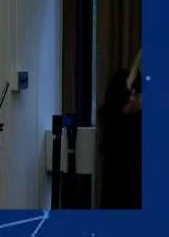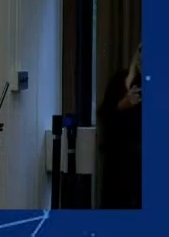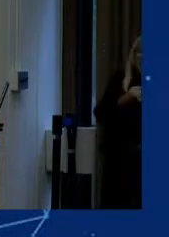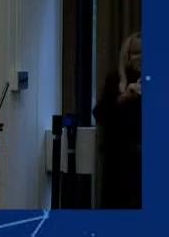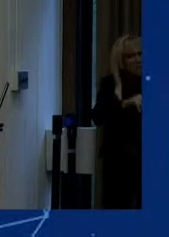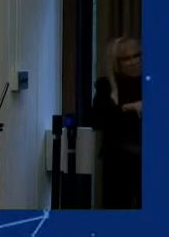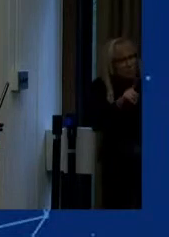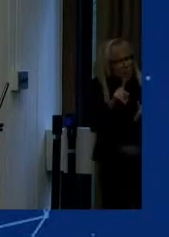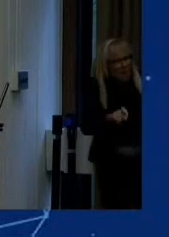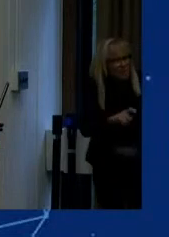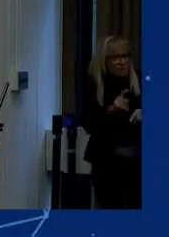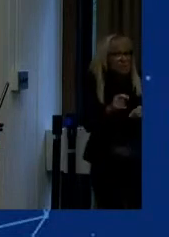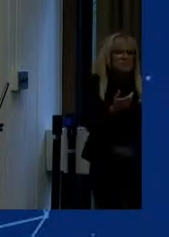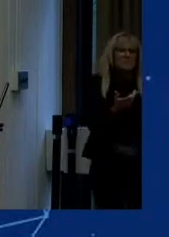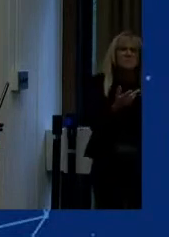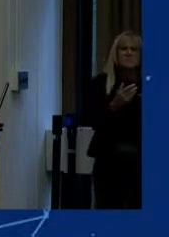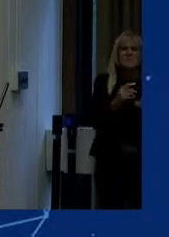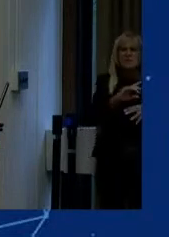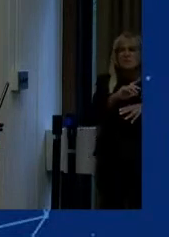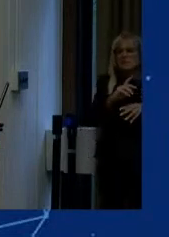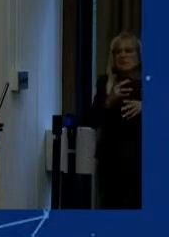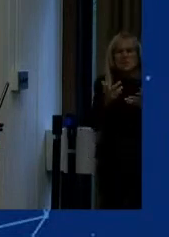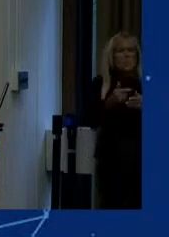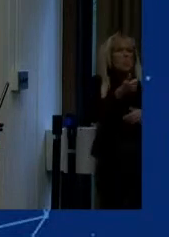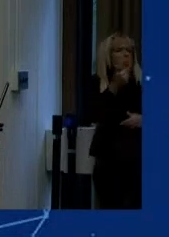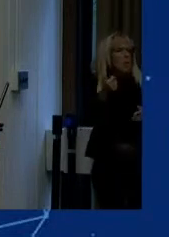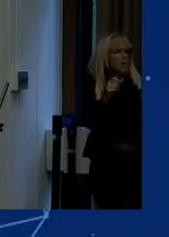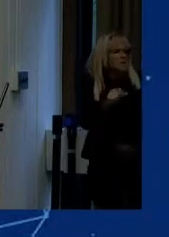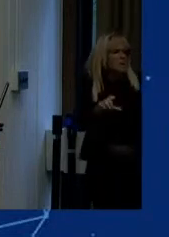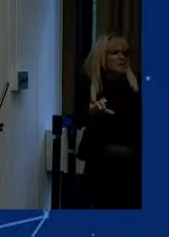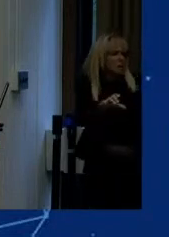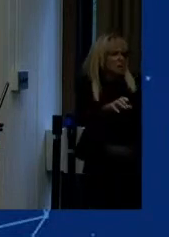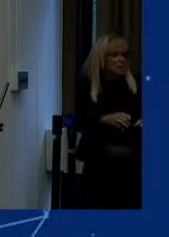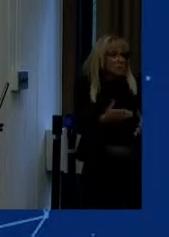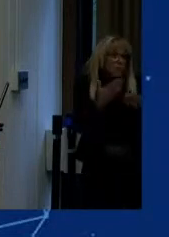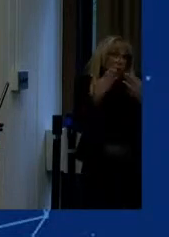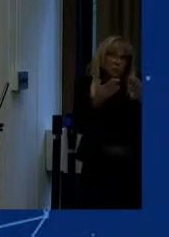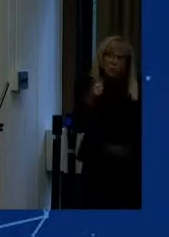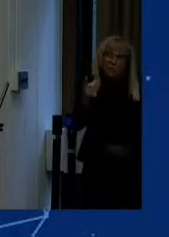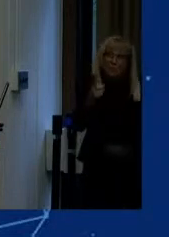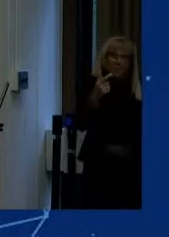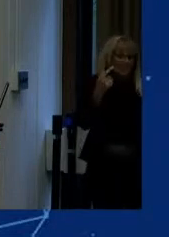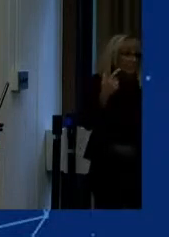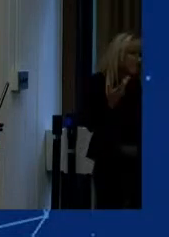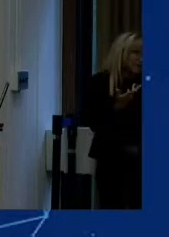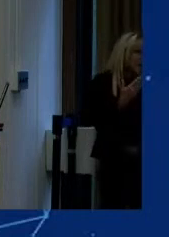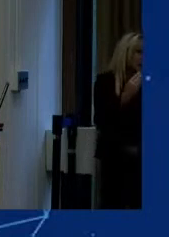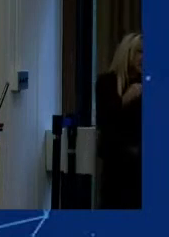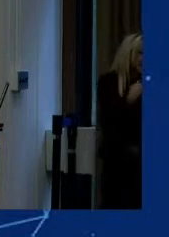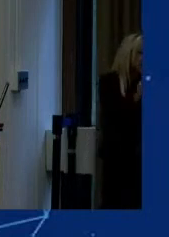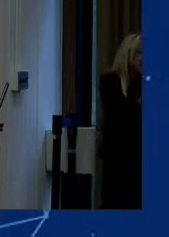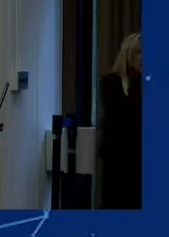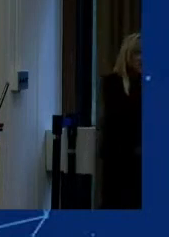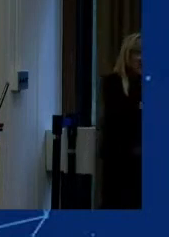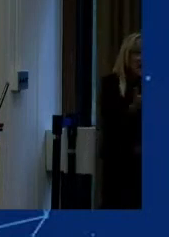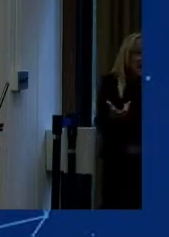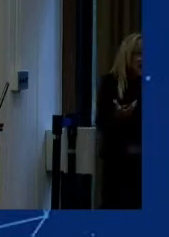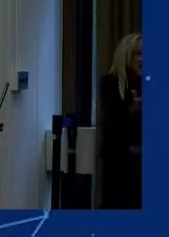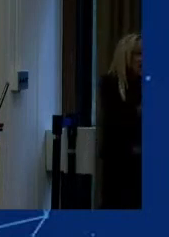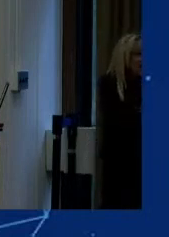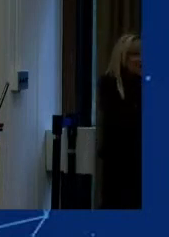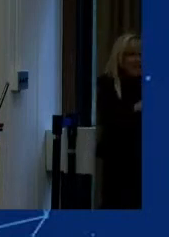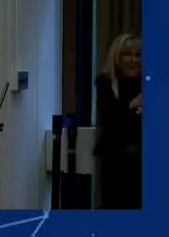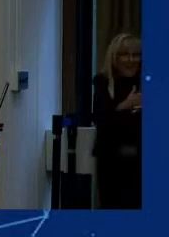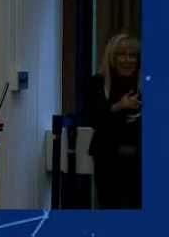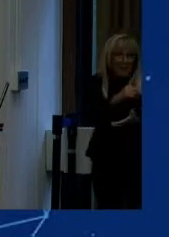asking questions and engaging in argument? What else can I do? But it was good. For those of you who are just starting, it gives you every lesson element that